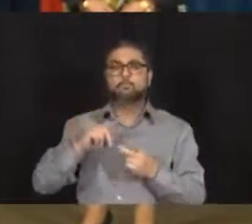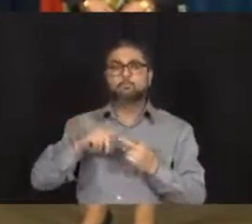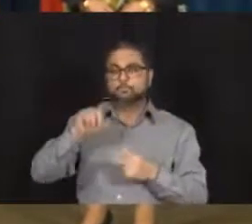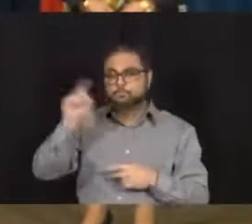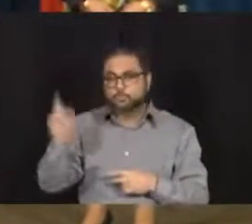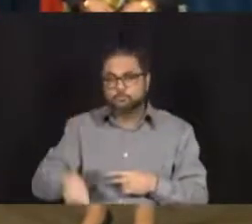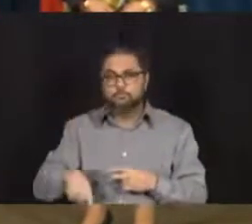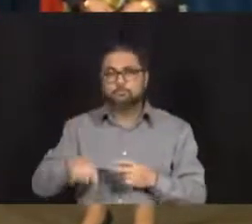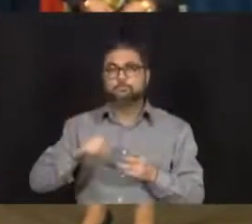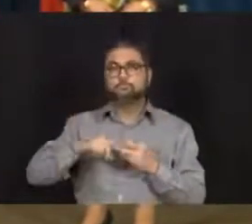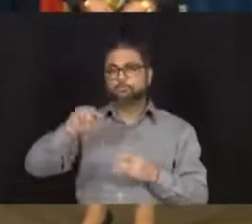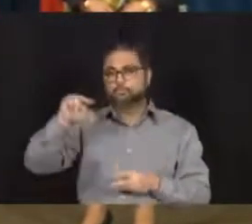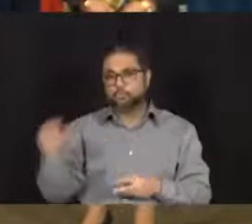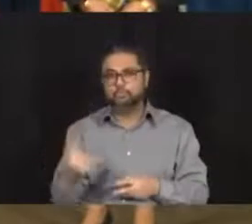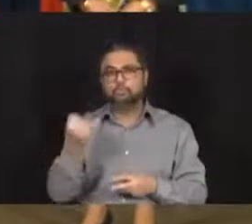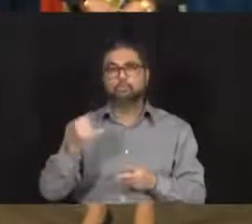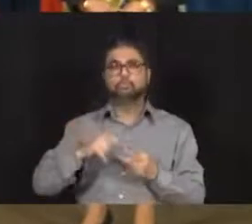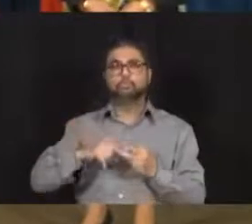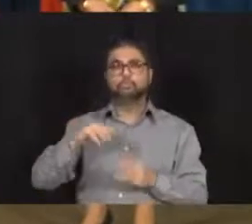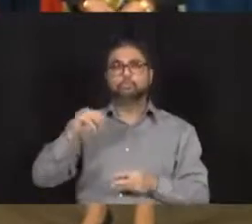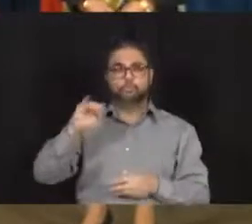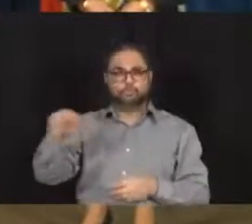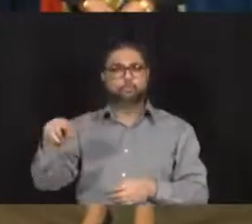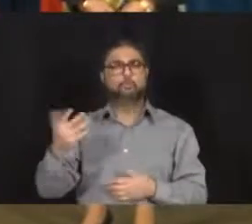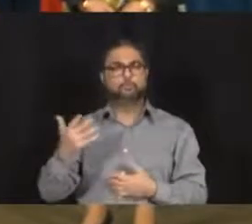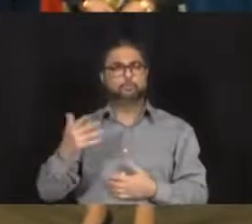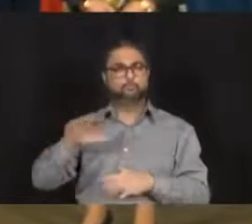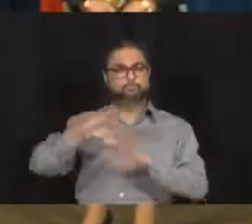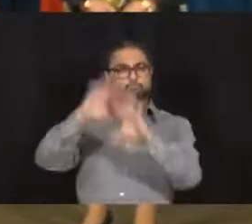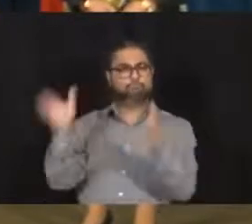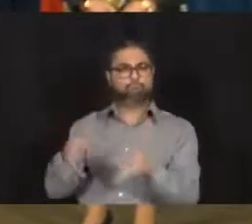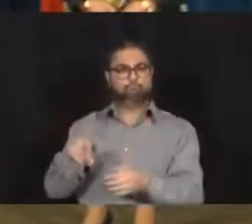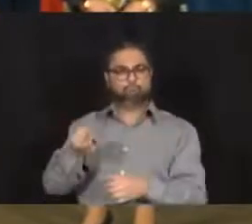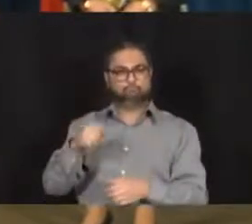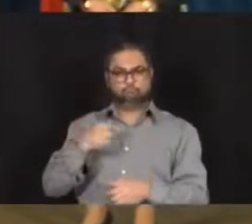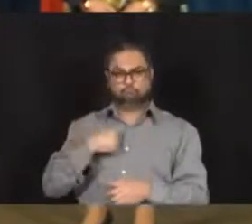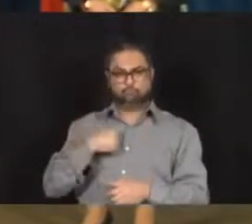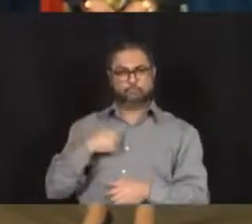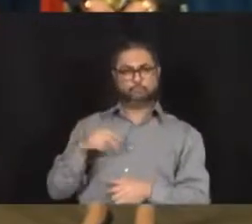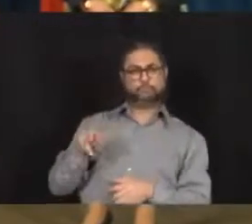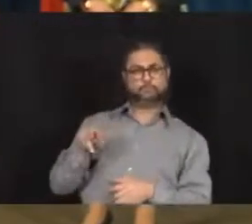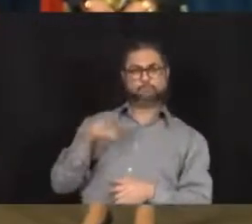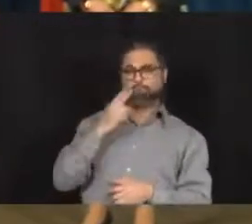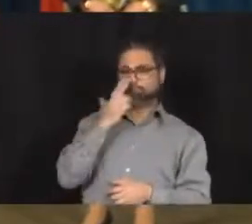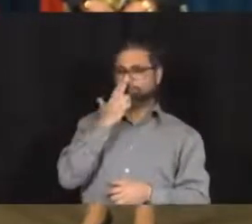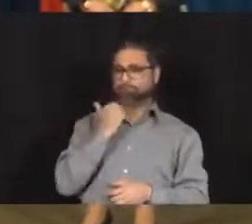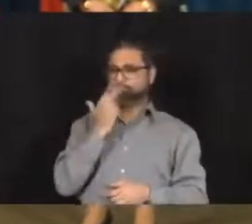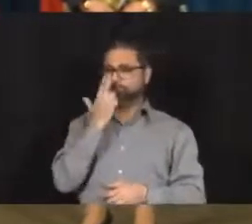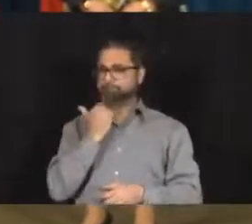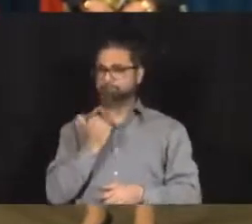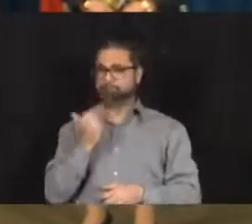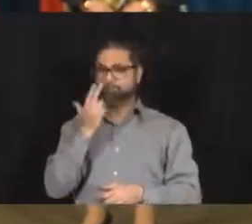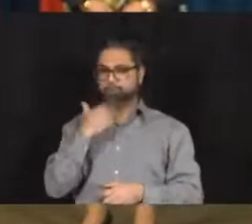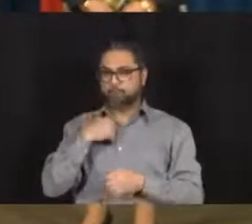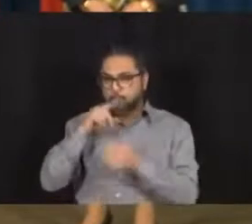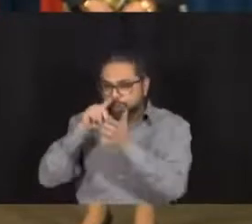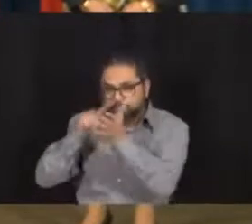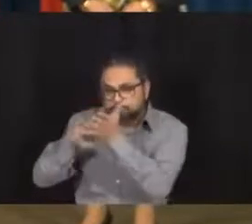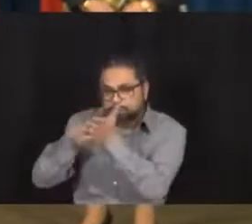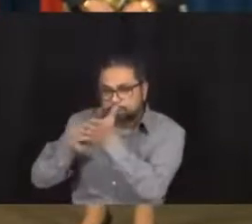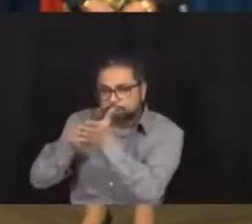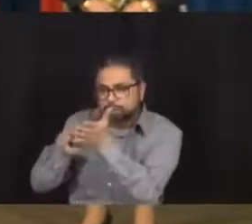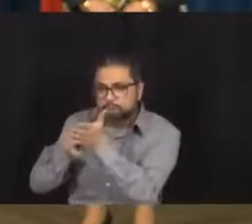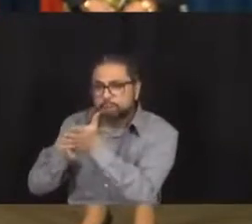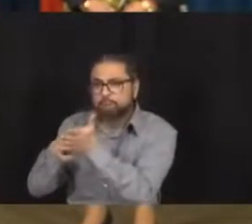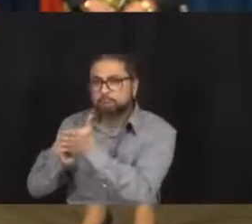Minneapolis. And I told our team, this stinks to high heaven. Let's start digging into this group. And they ended up giving us